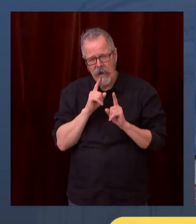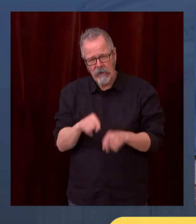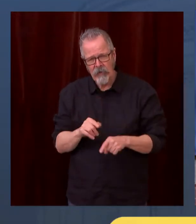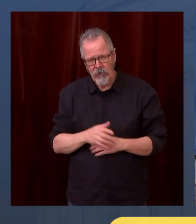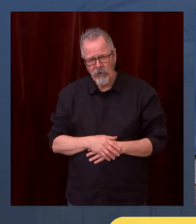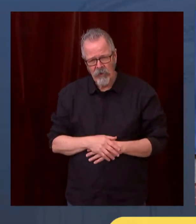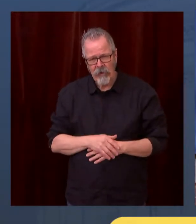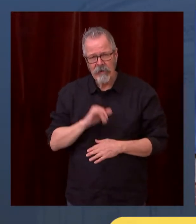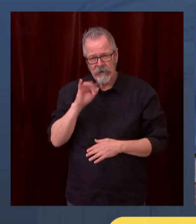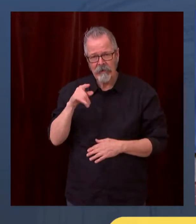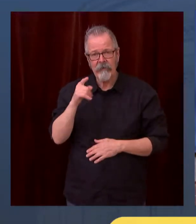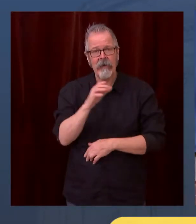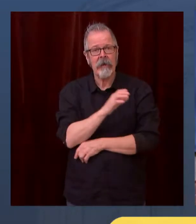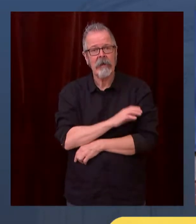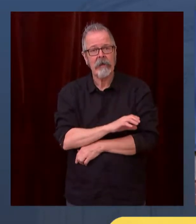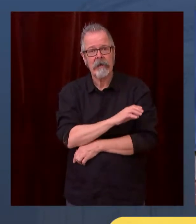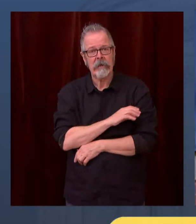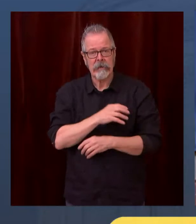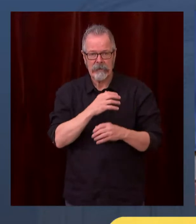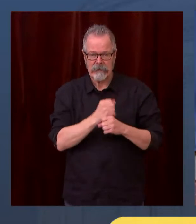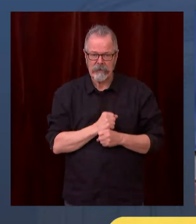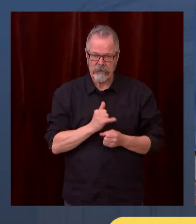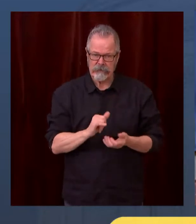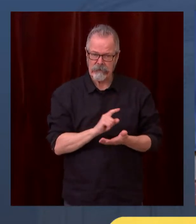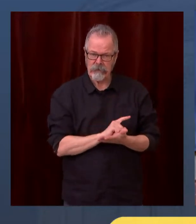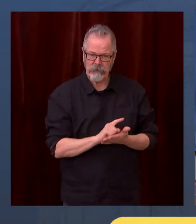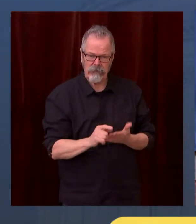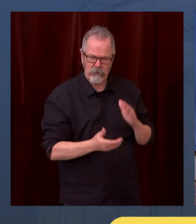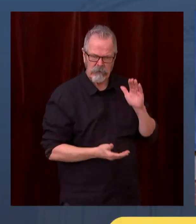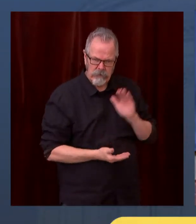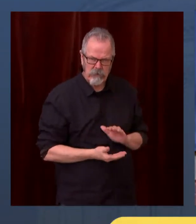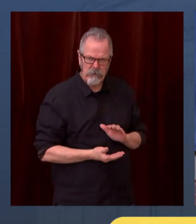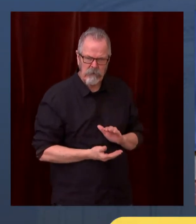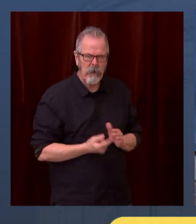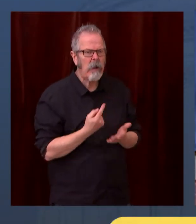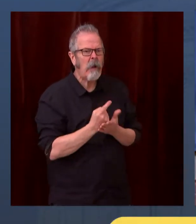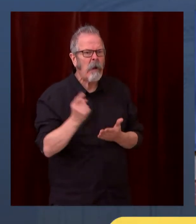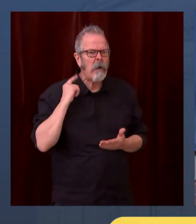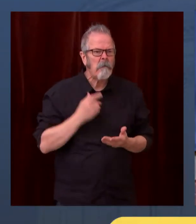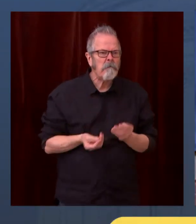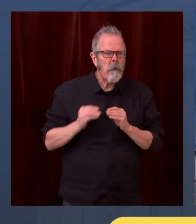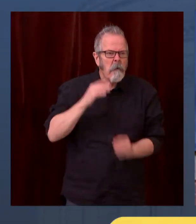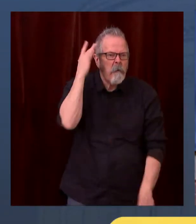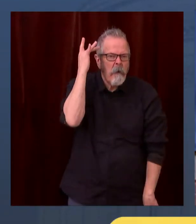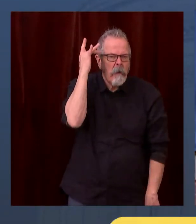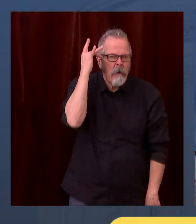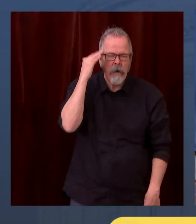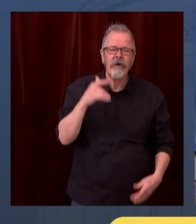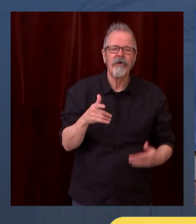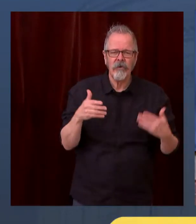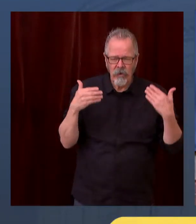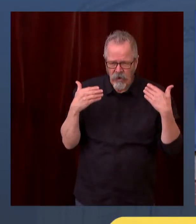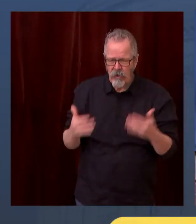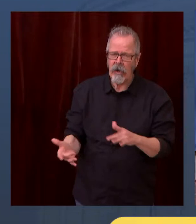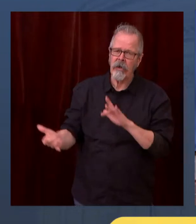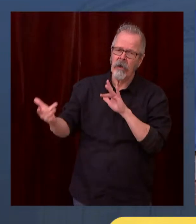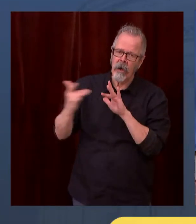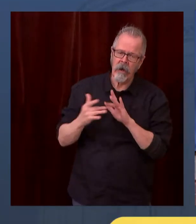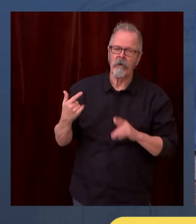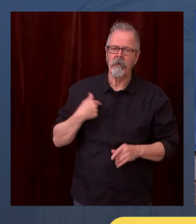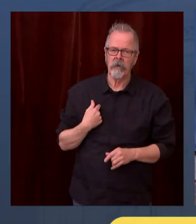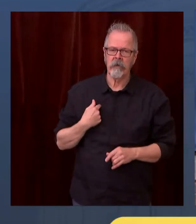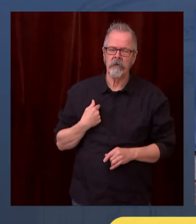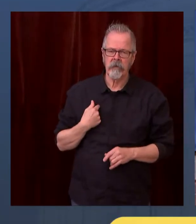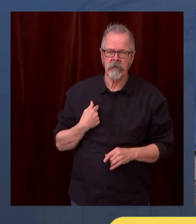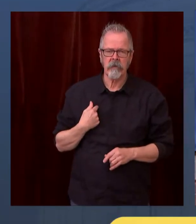got, less this week than another week, ask the question. So we will try to answer it as best as we